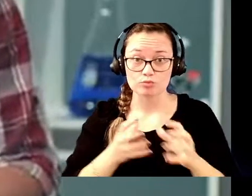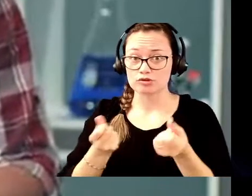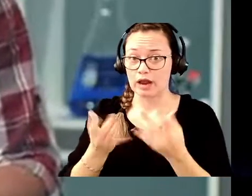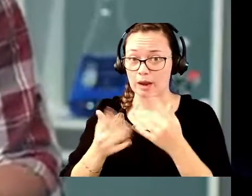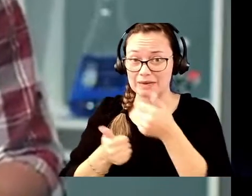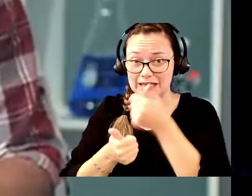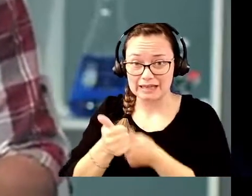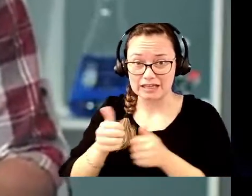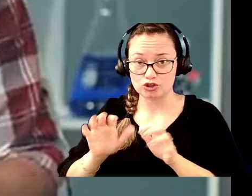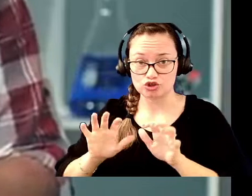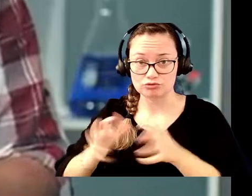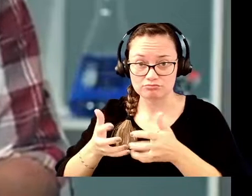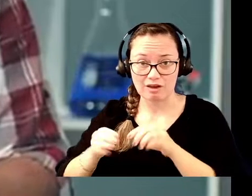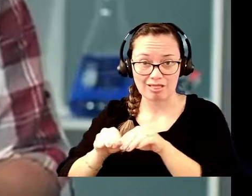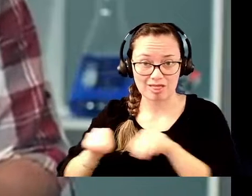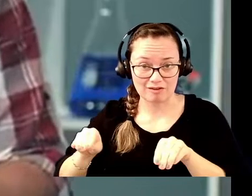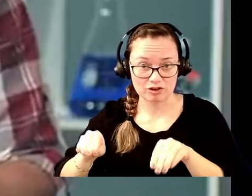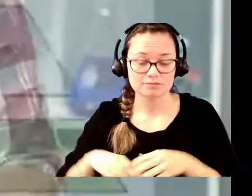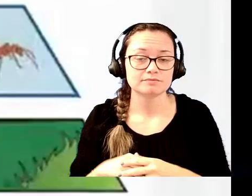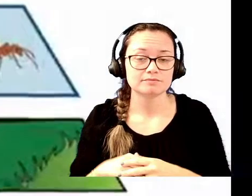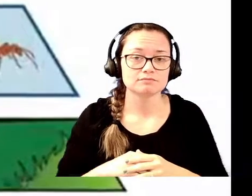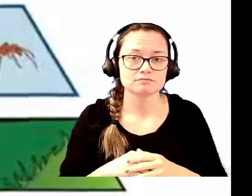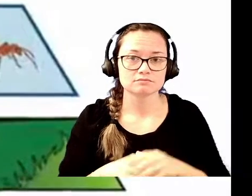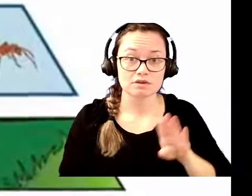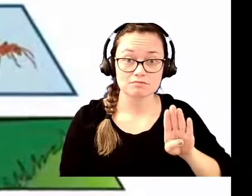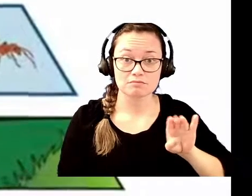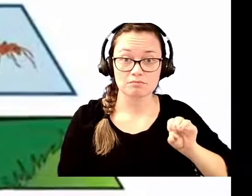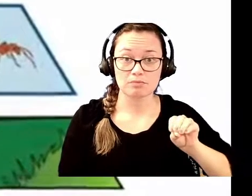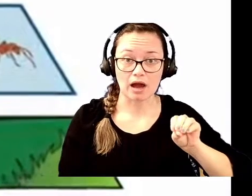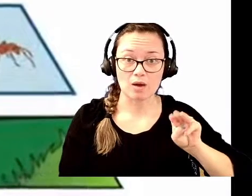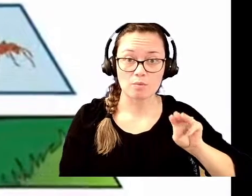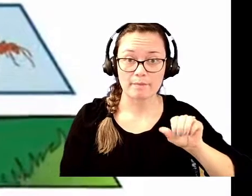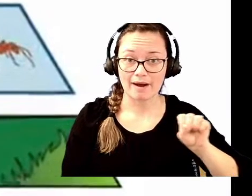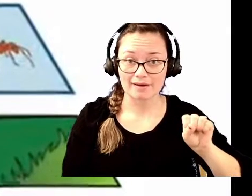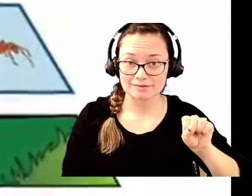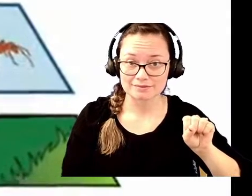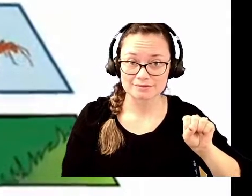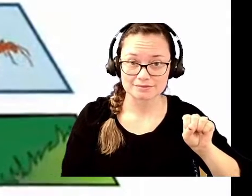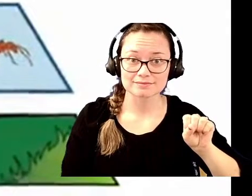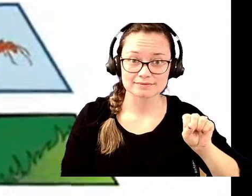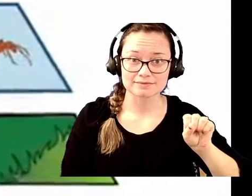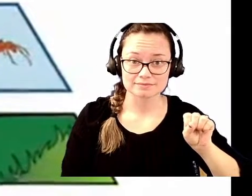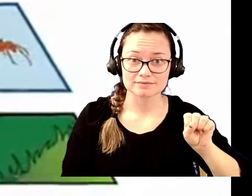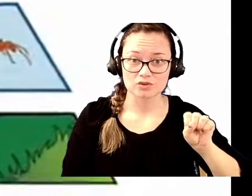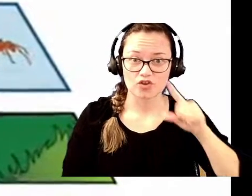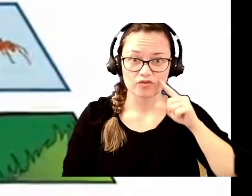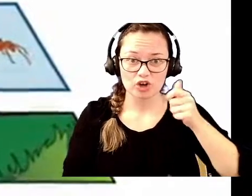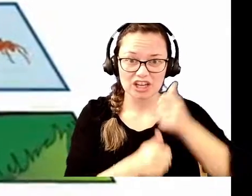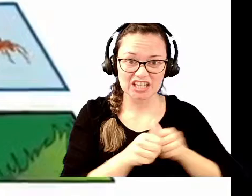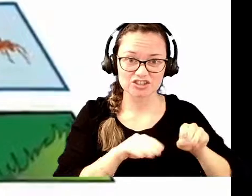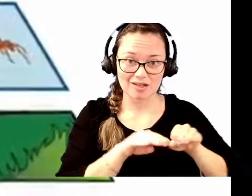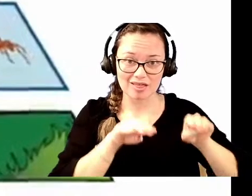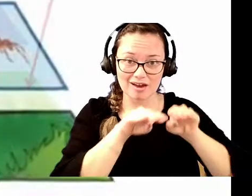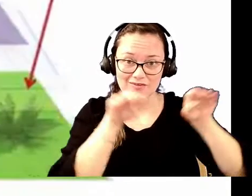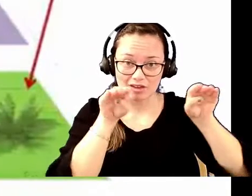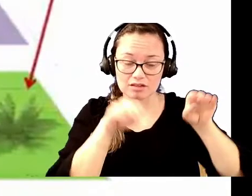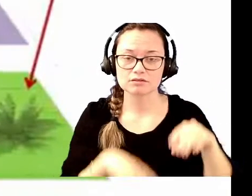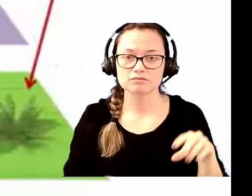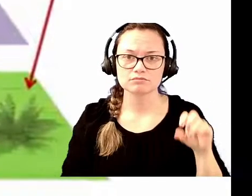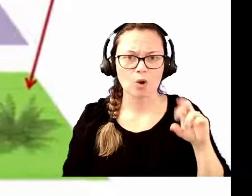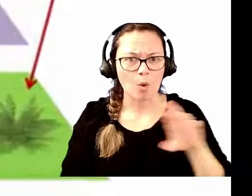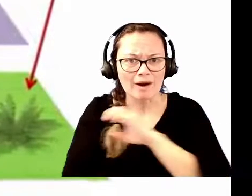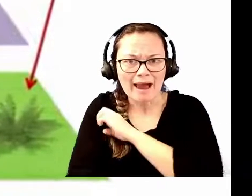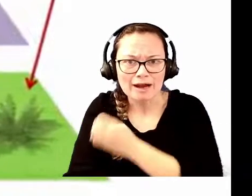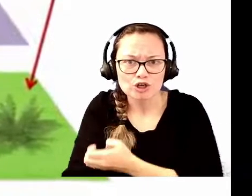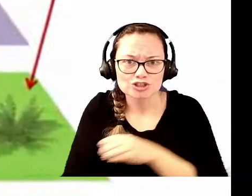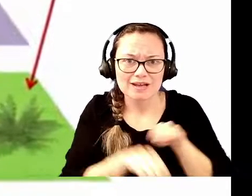each trophic level. We can look at the biomass of each trophic level, or we can even look at the energy